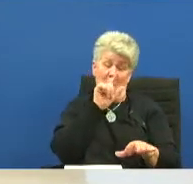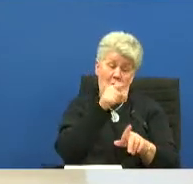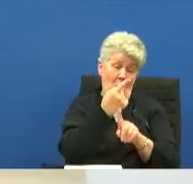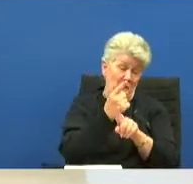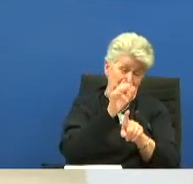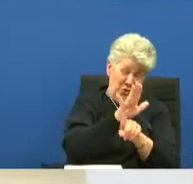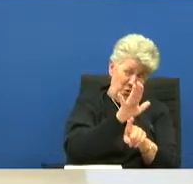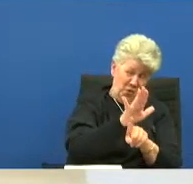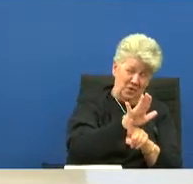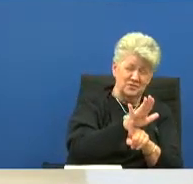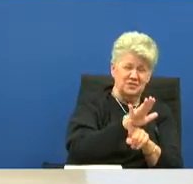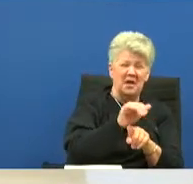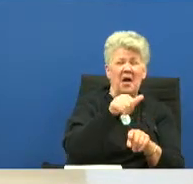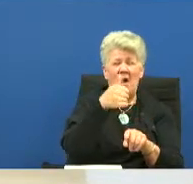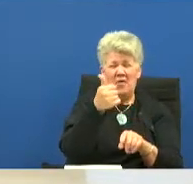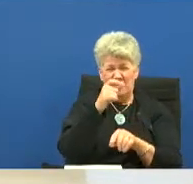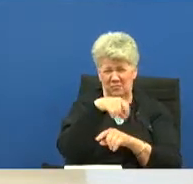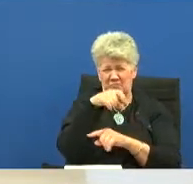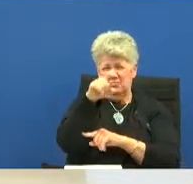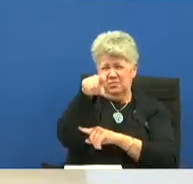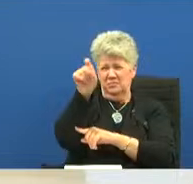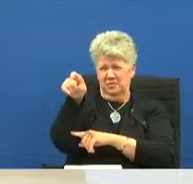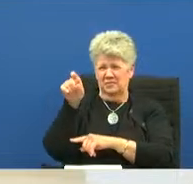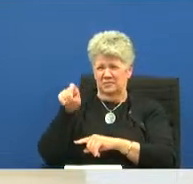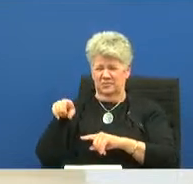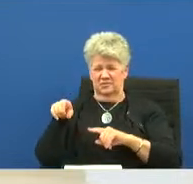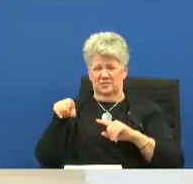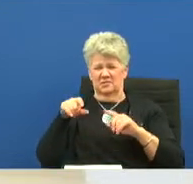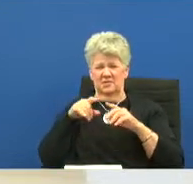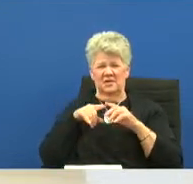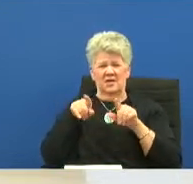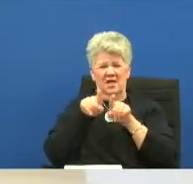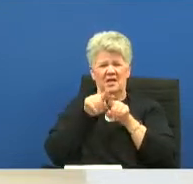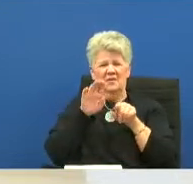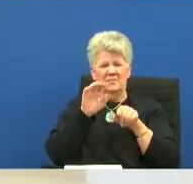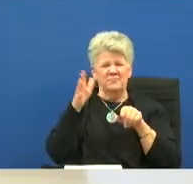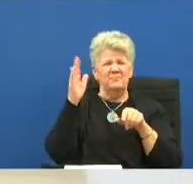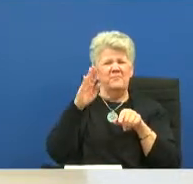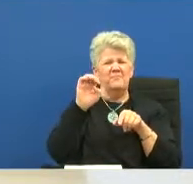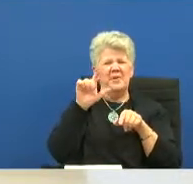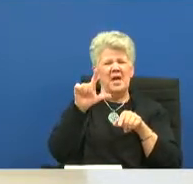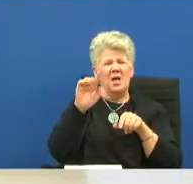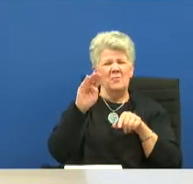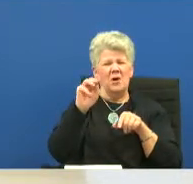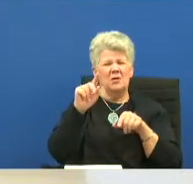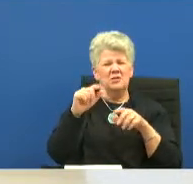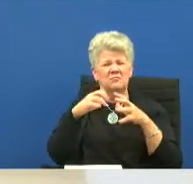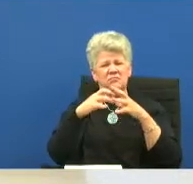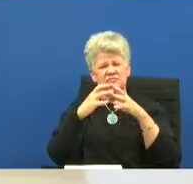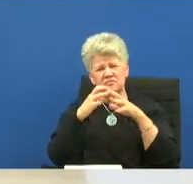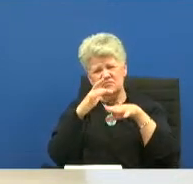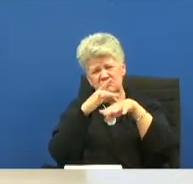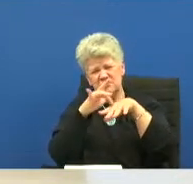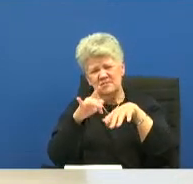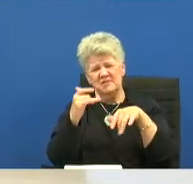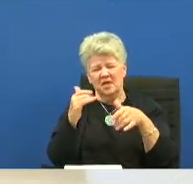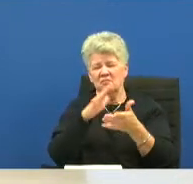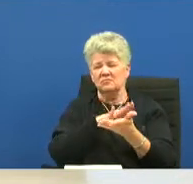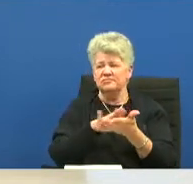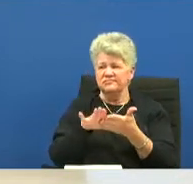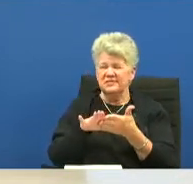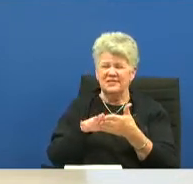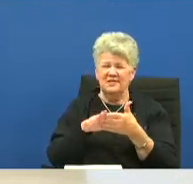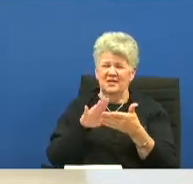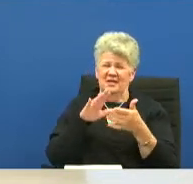As he mentioned, there's some issues with the old Great Hall and the Belmont and things of that nature, but it had become a very